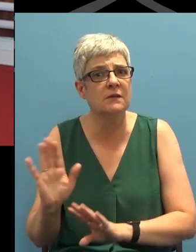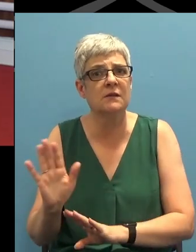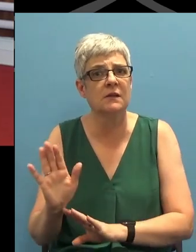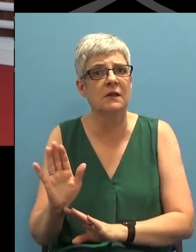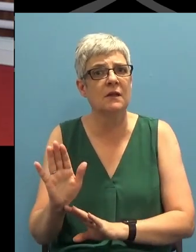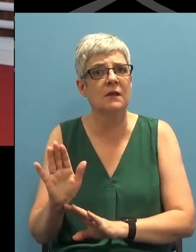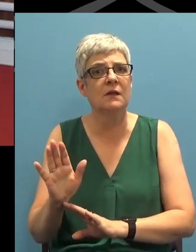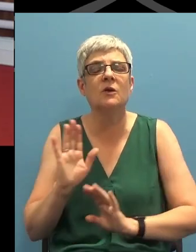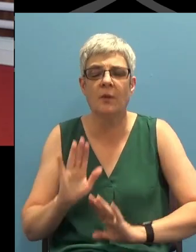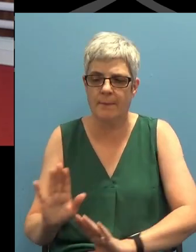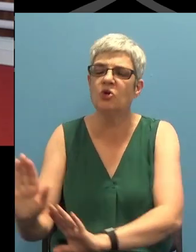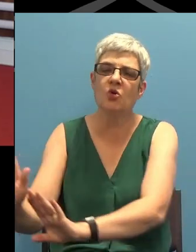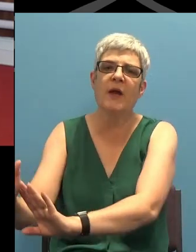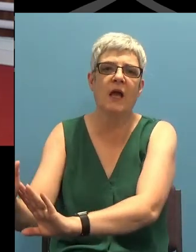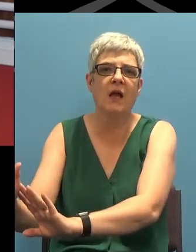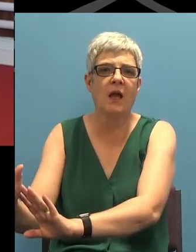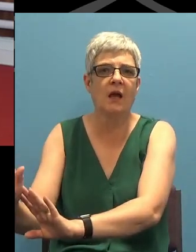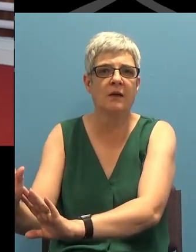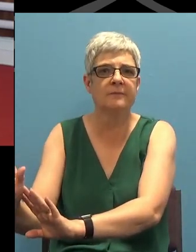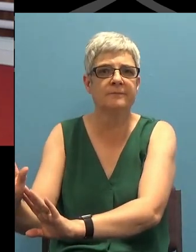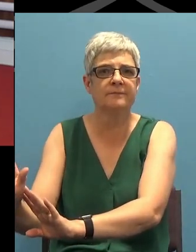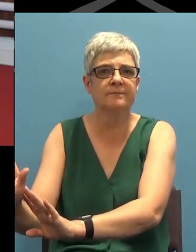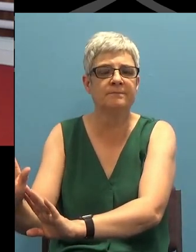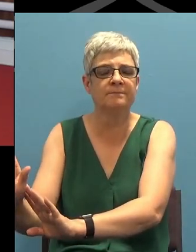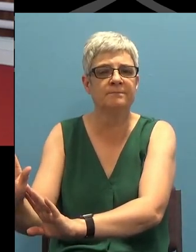And so we push you away.